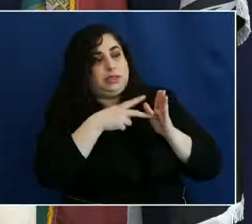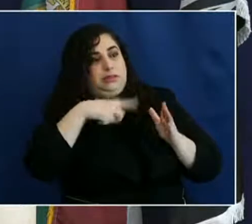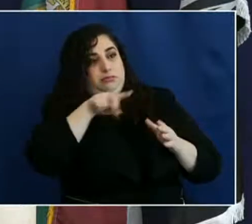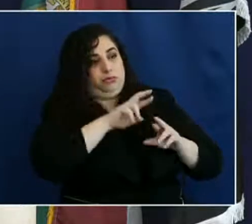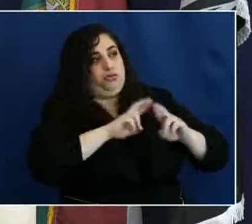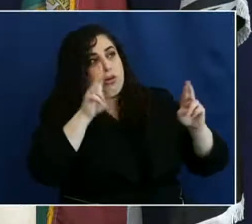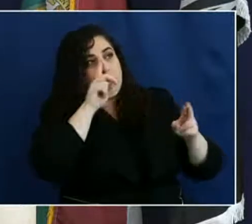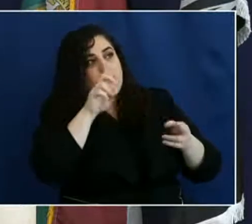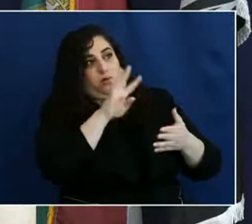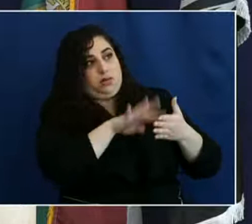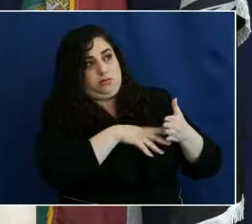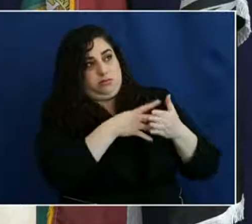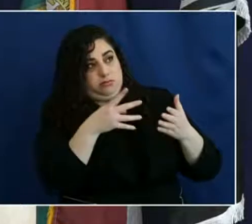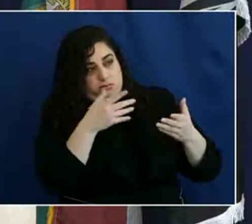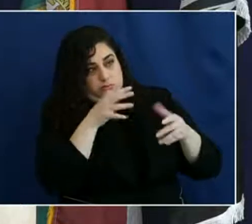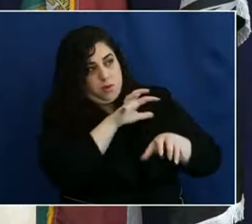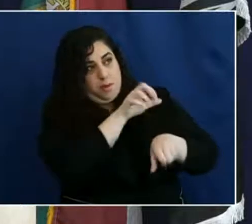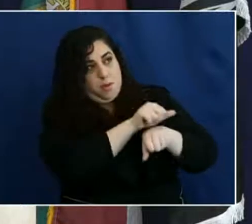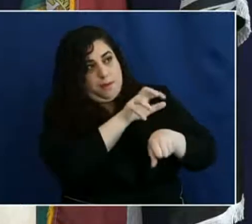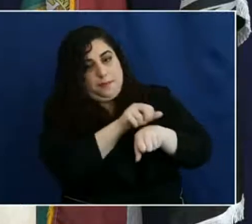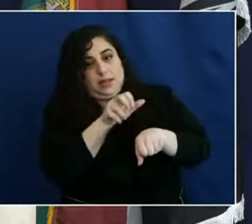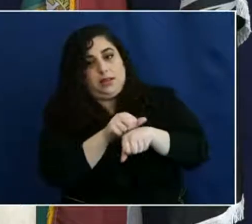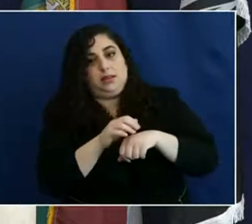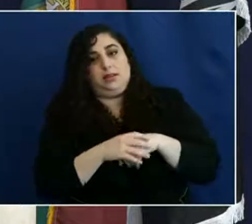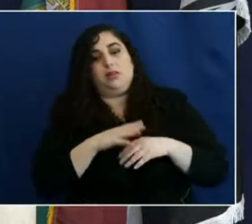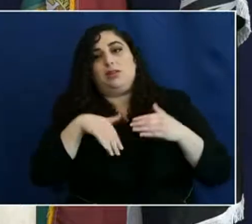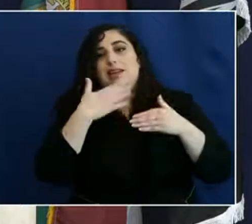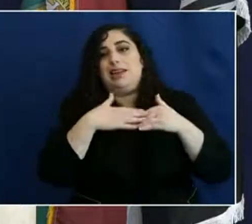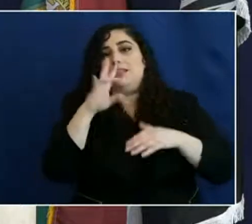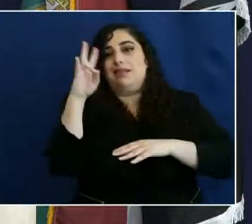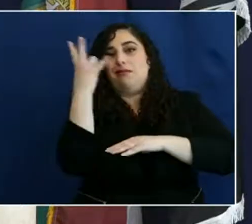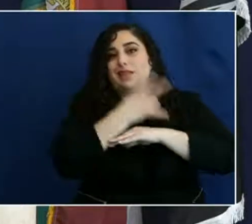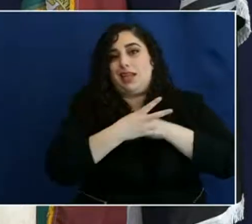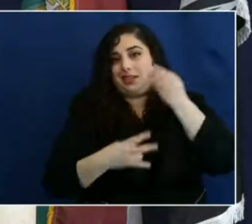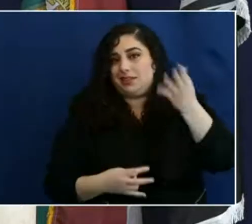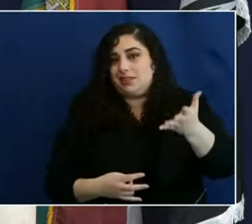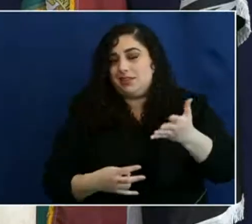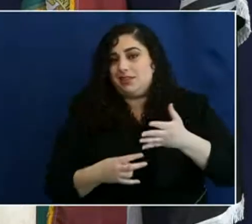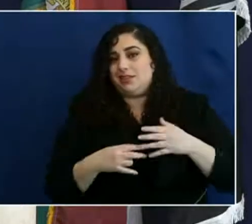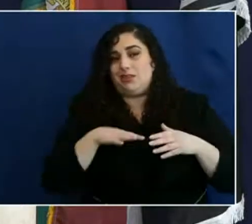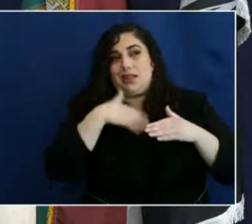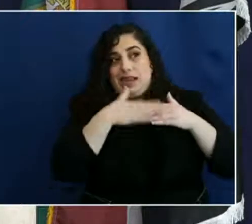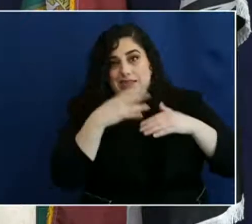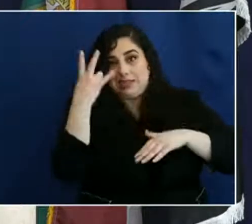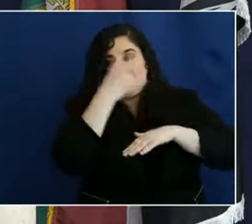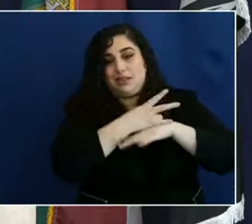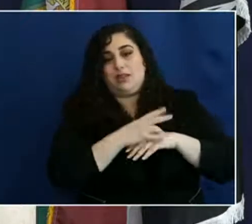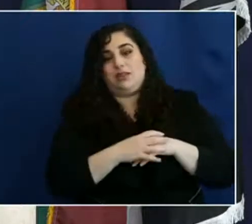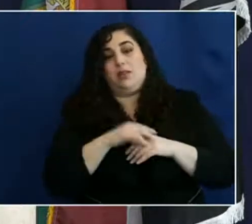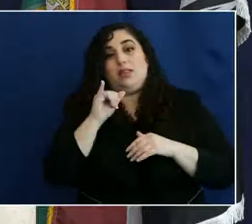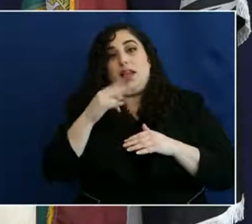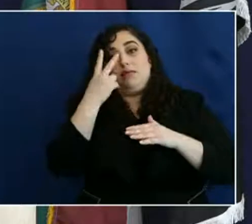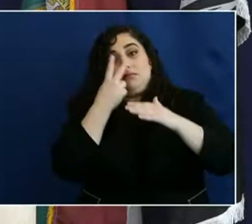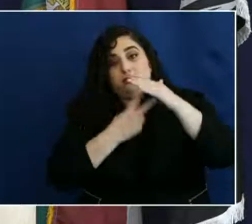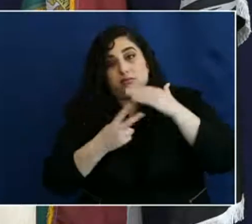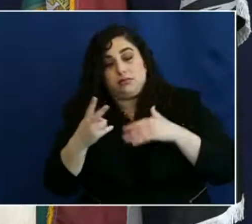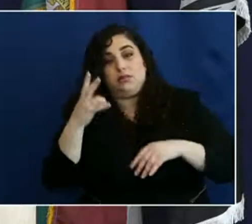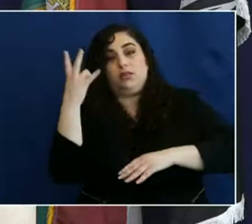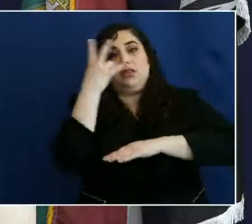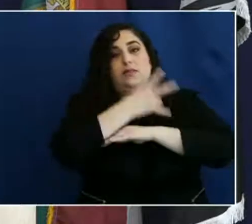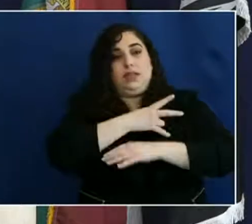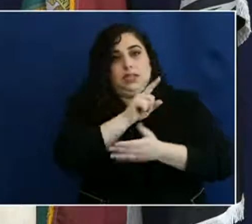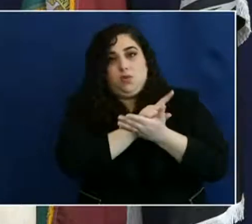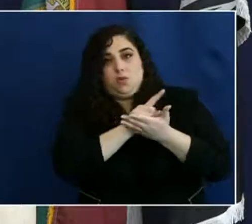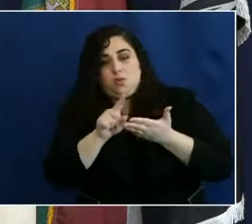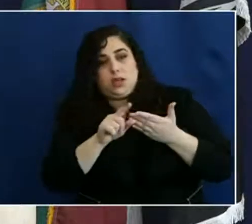mean, Okay. for the next So that's 7 not days. So that is projecting out for the next 7 days what we